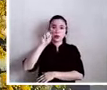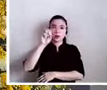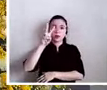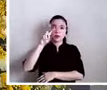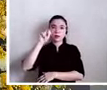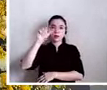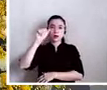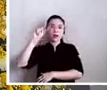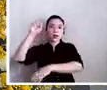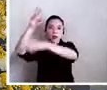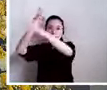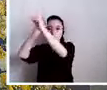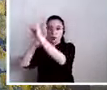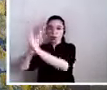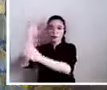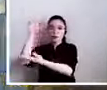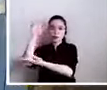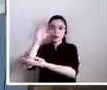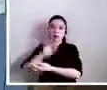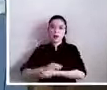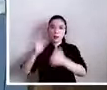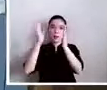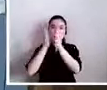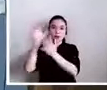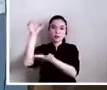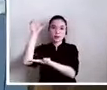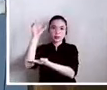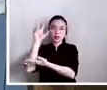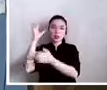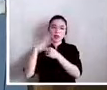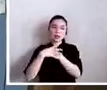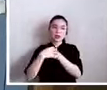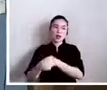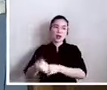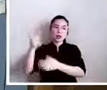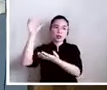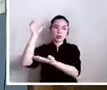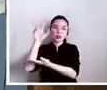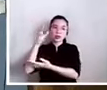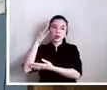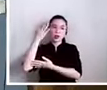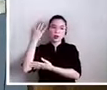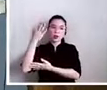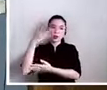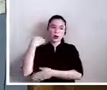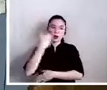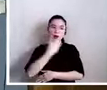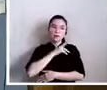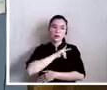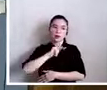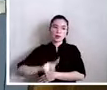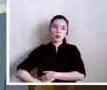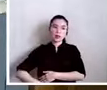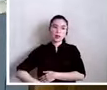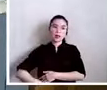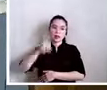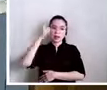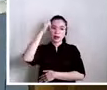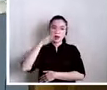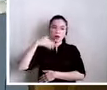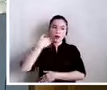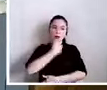Santo Niño. Prayer to Santo Niño. O Señor Santo Niño, you are King and our God. We worship